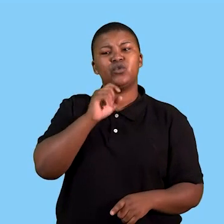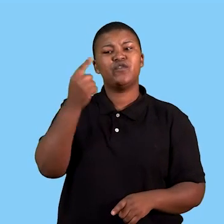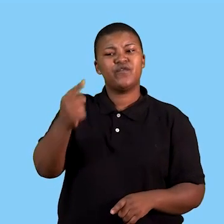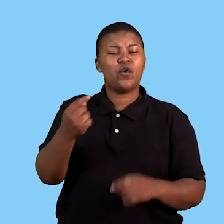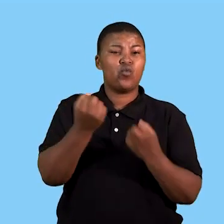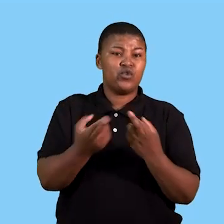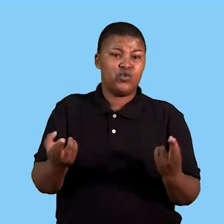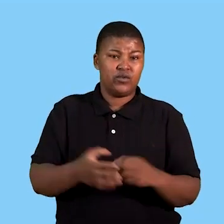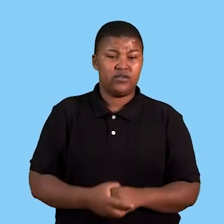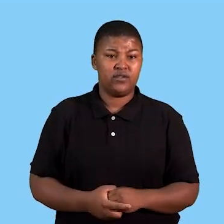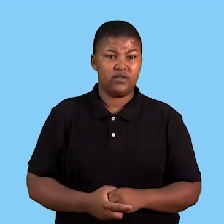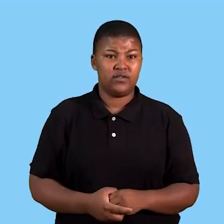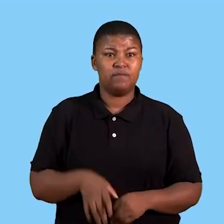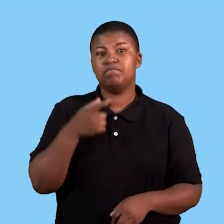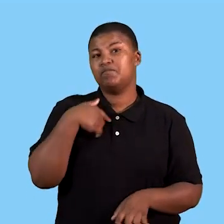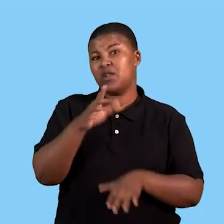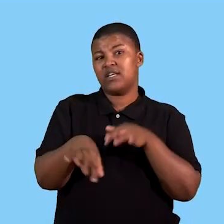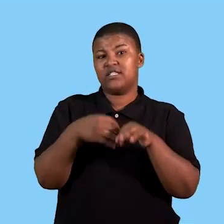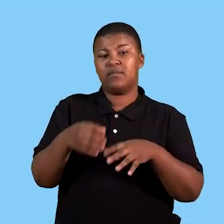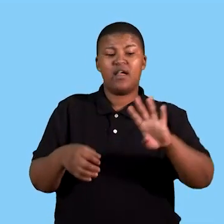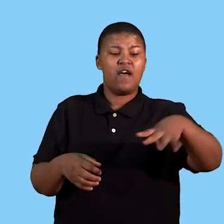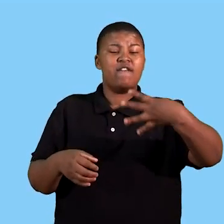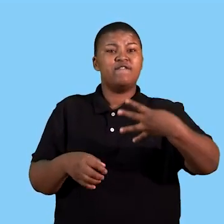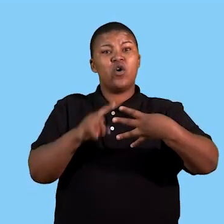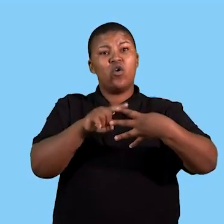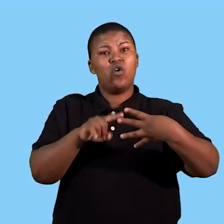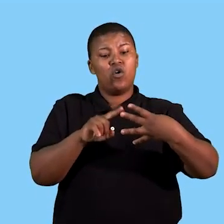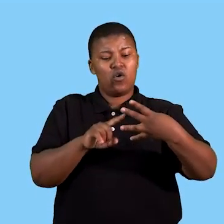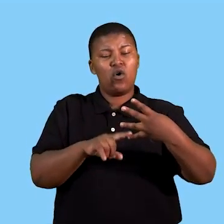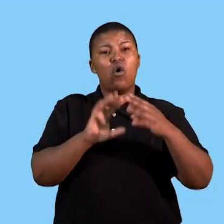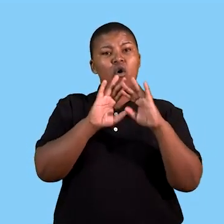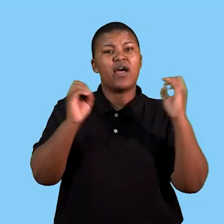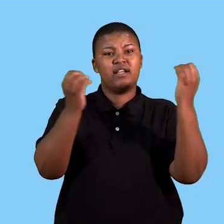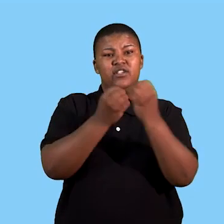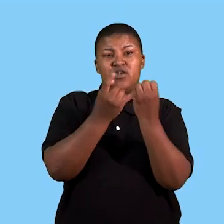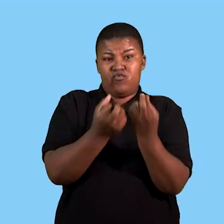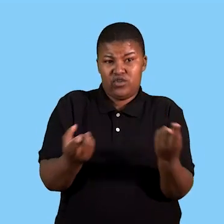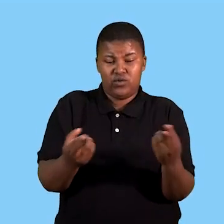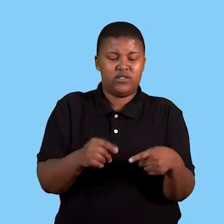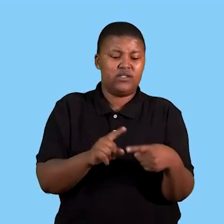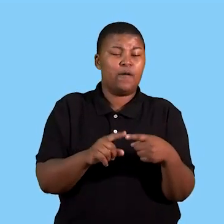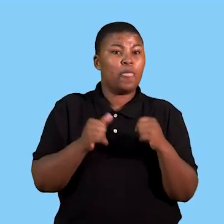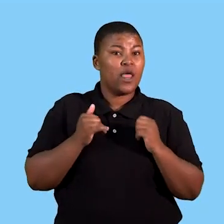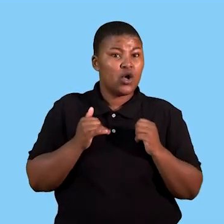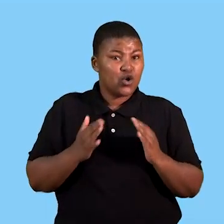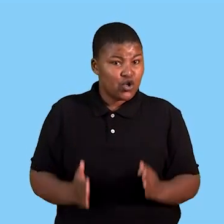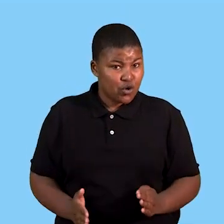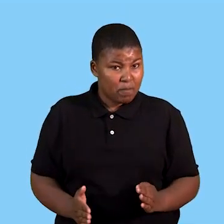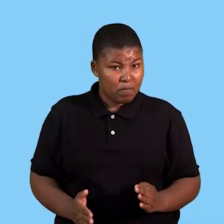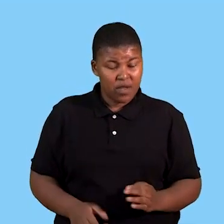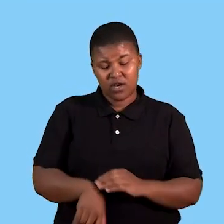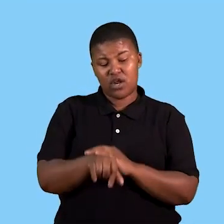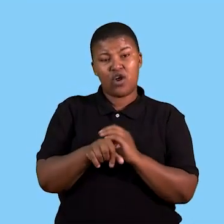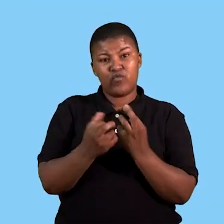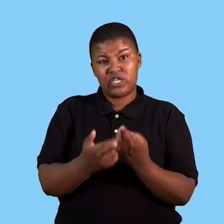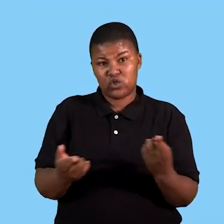of our resources. So let me explain myself. These are our 4 organizational resources. Our human resources, which